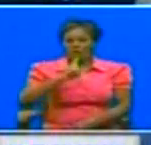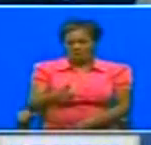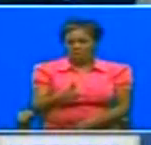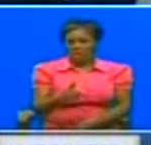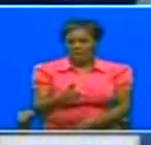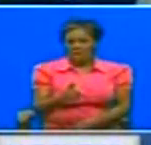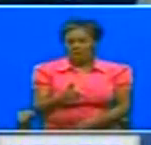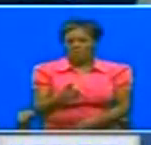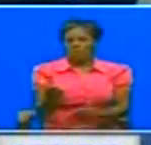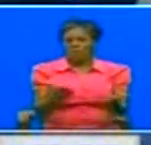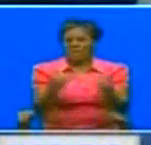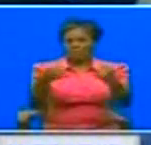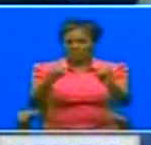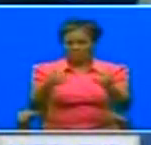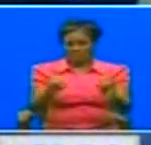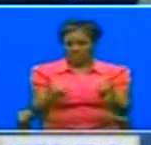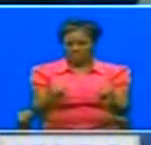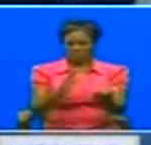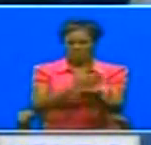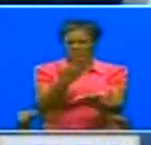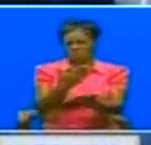to be implemented